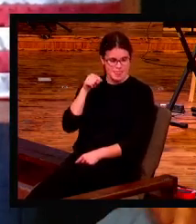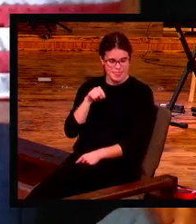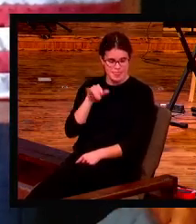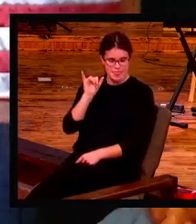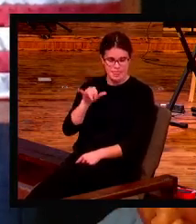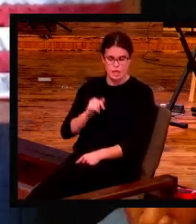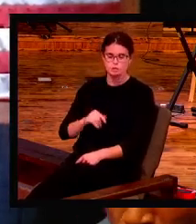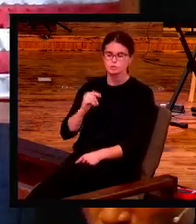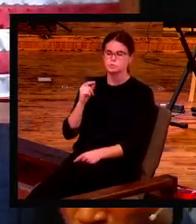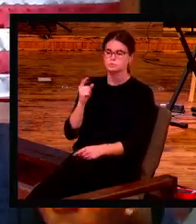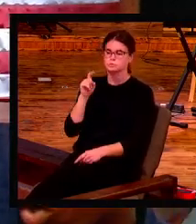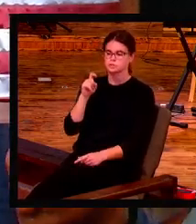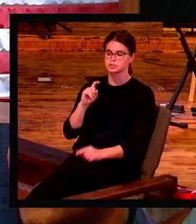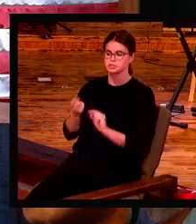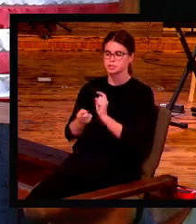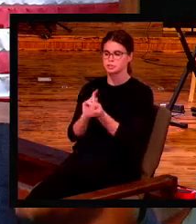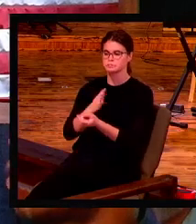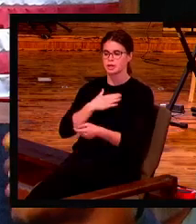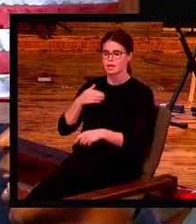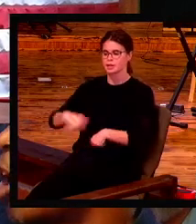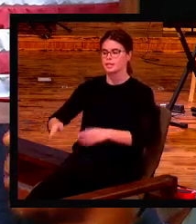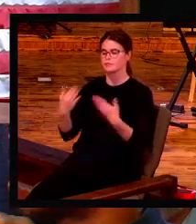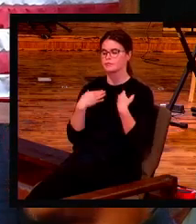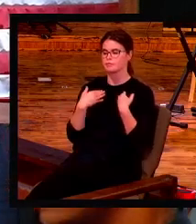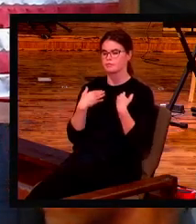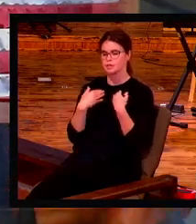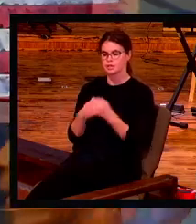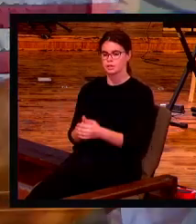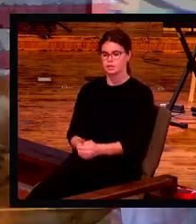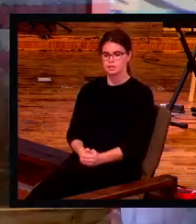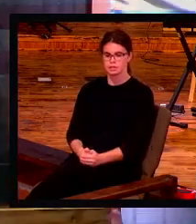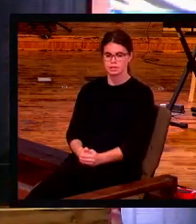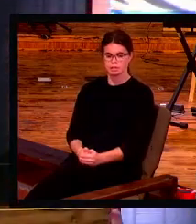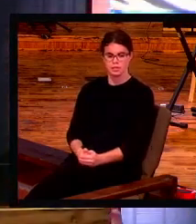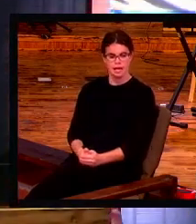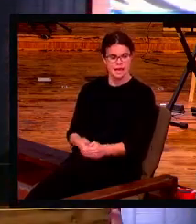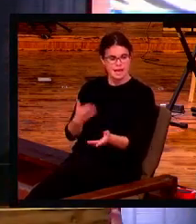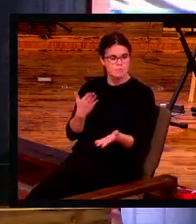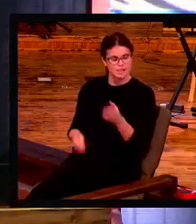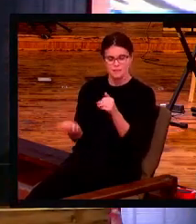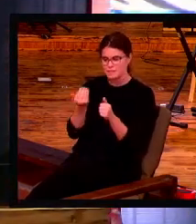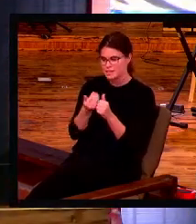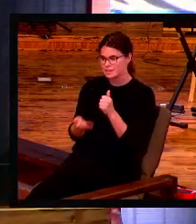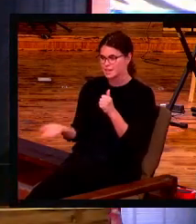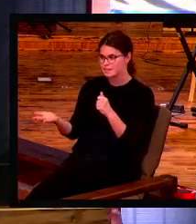Trim, could things be the way they are because of the way that you are?